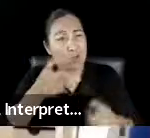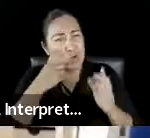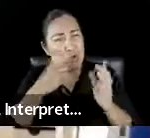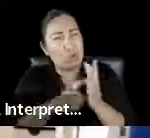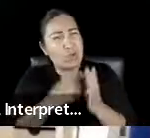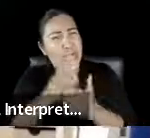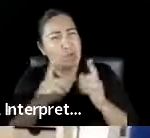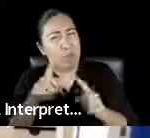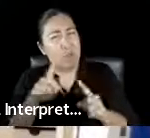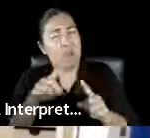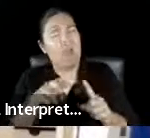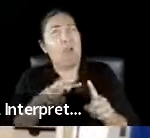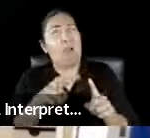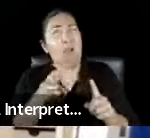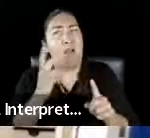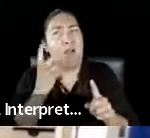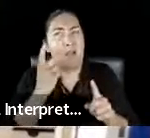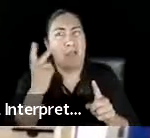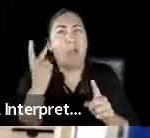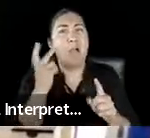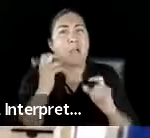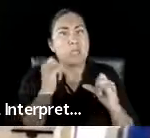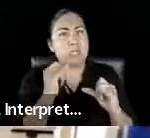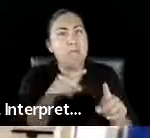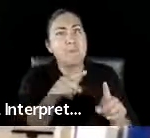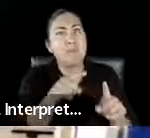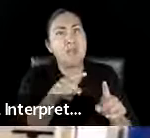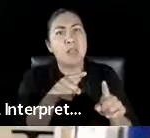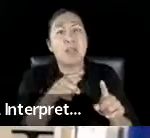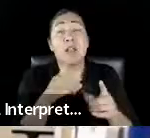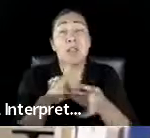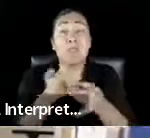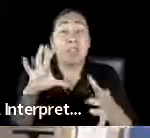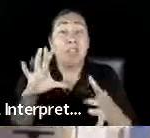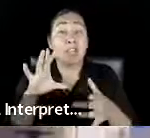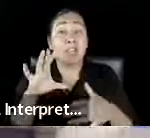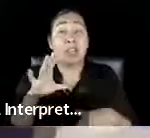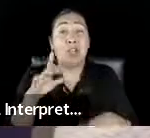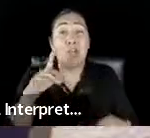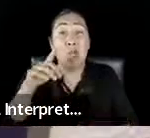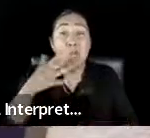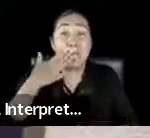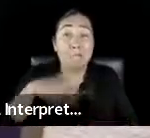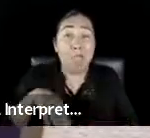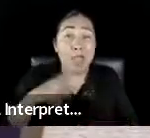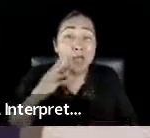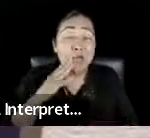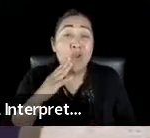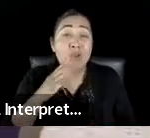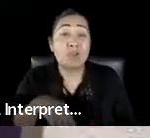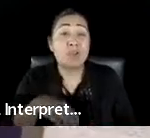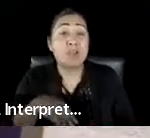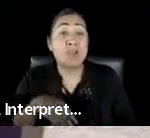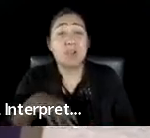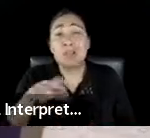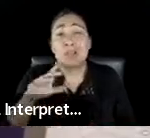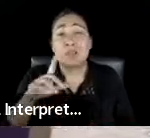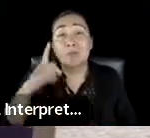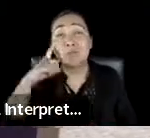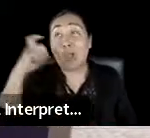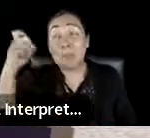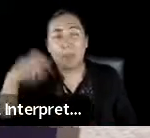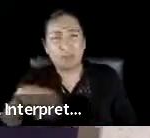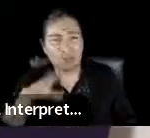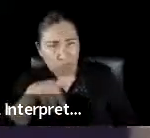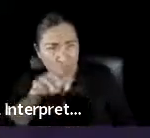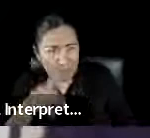that reminds you of her. Detached, low mood, tired, spaced out. She was getting worse by the week until someone stepped in. Hey, Danny, are you